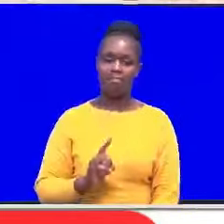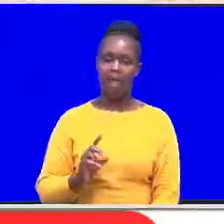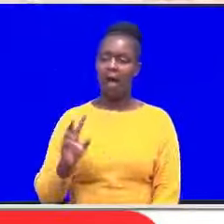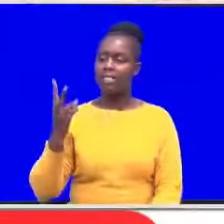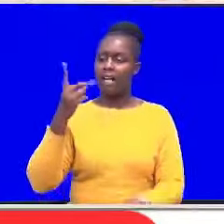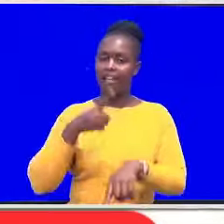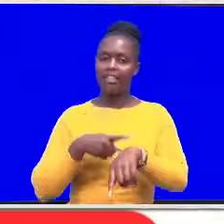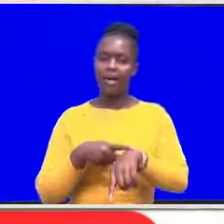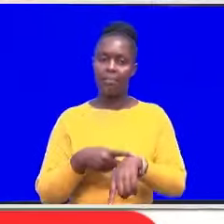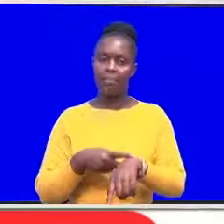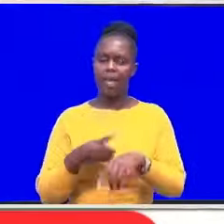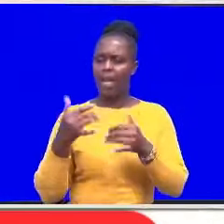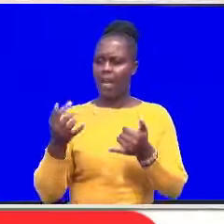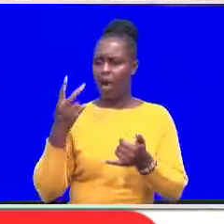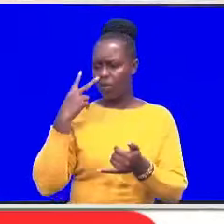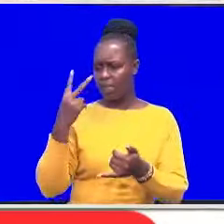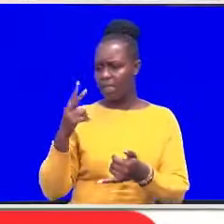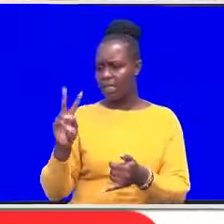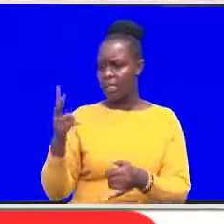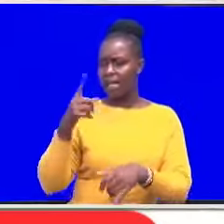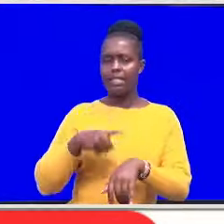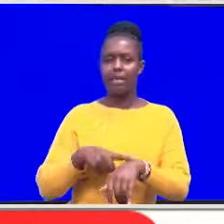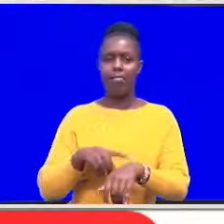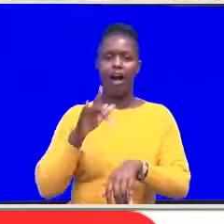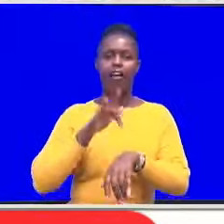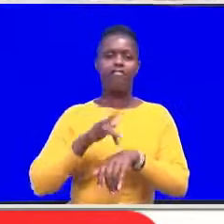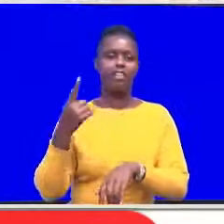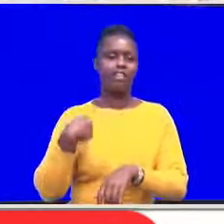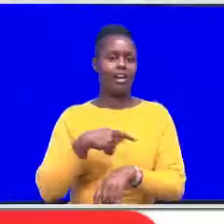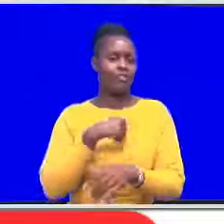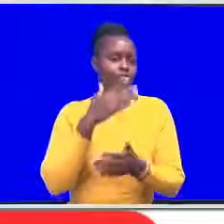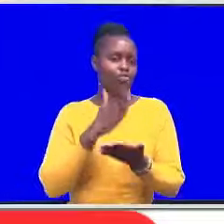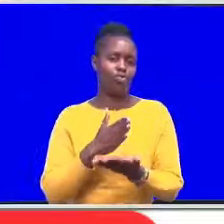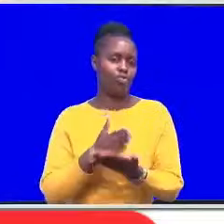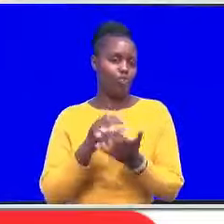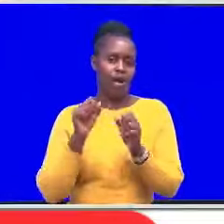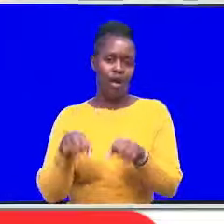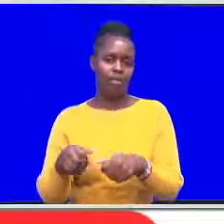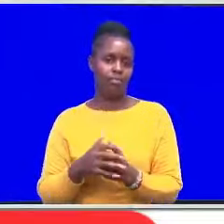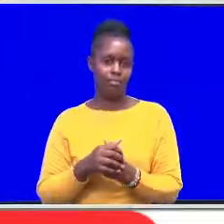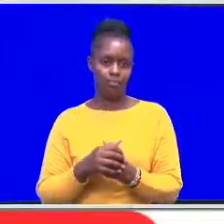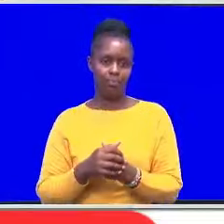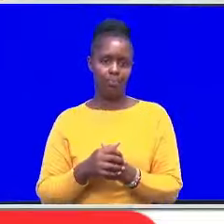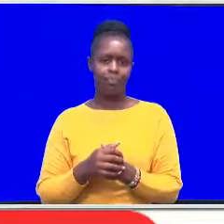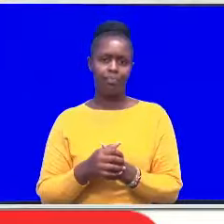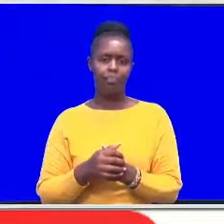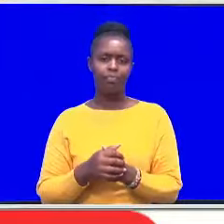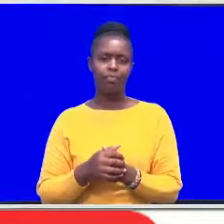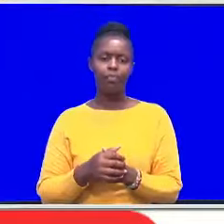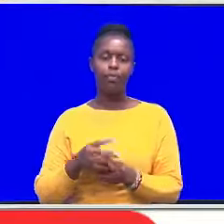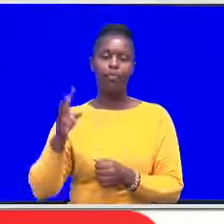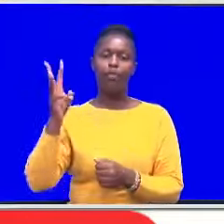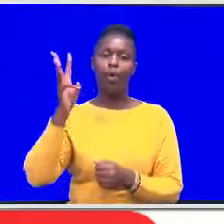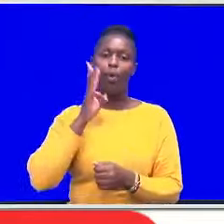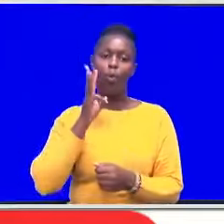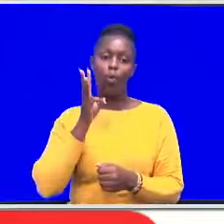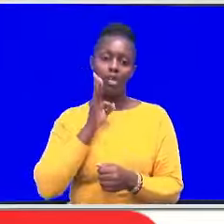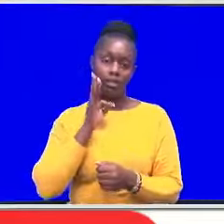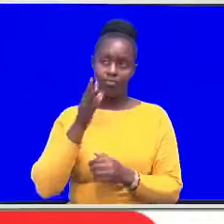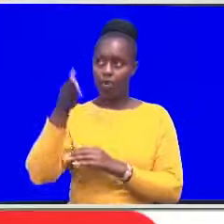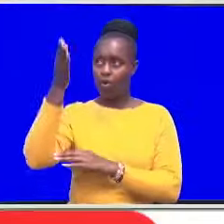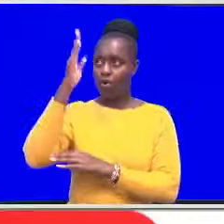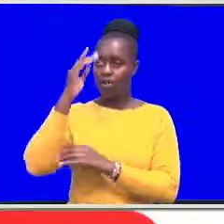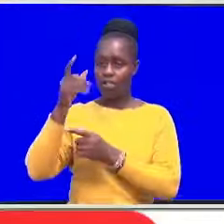tunaona ya round hii itatuadhiri hata kuliko ya mara ya kwanza. Common notion we have is water is a gift from